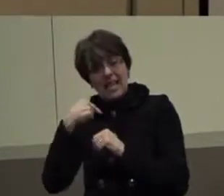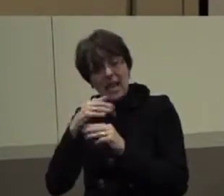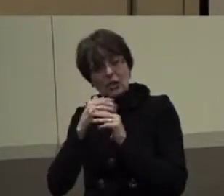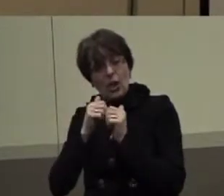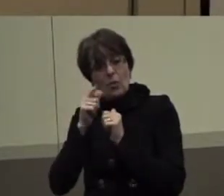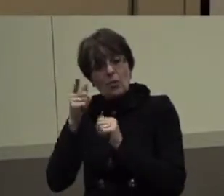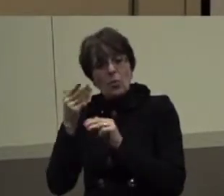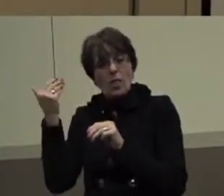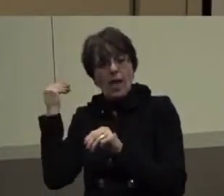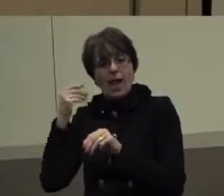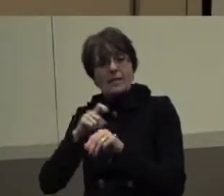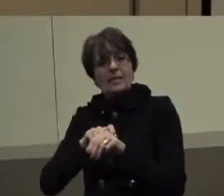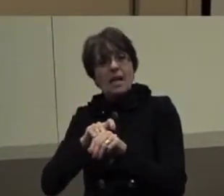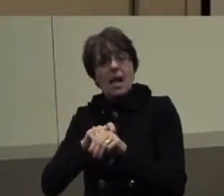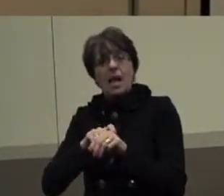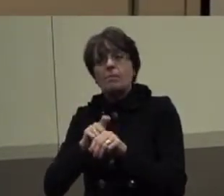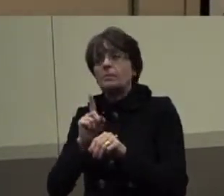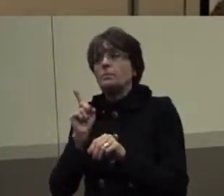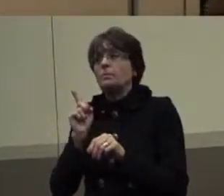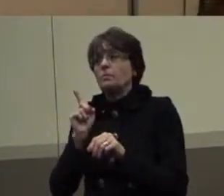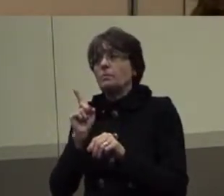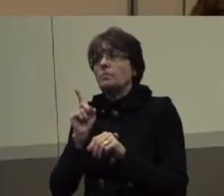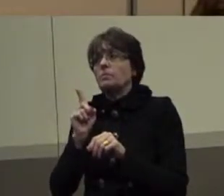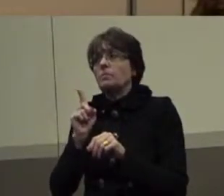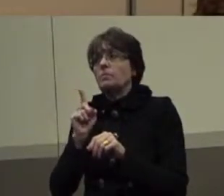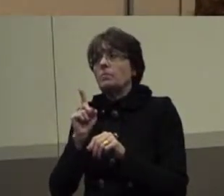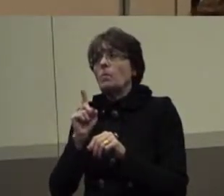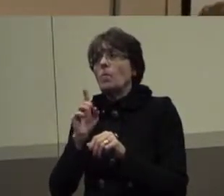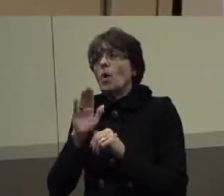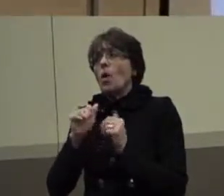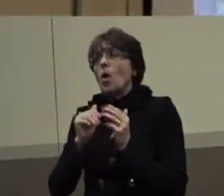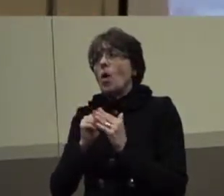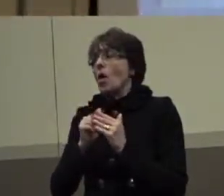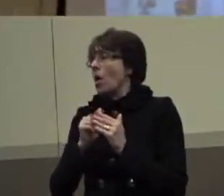last time, just all the